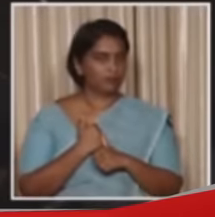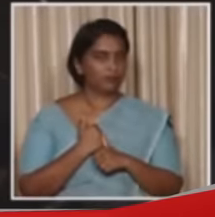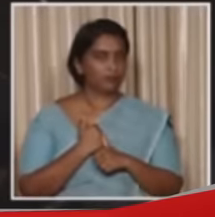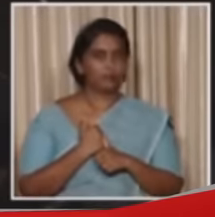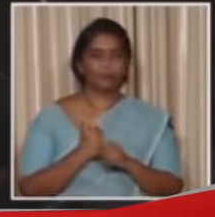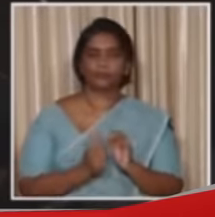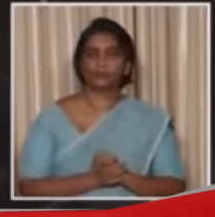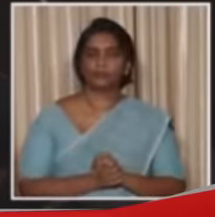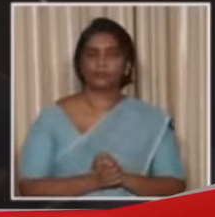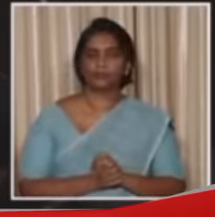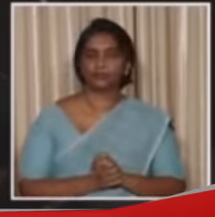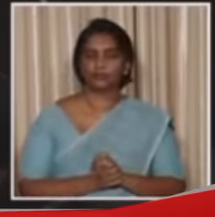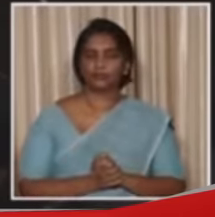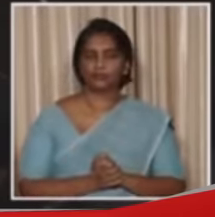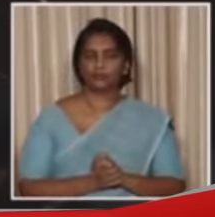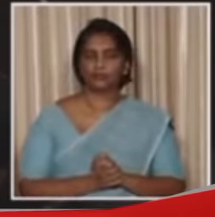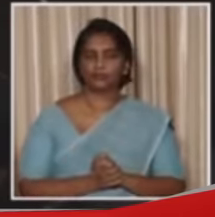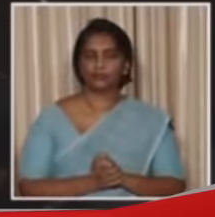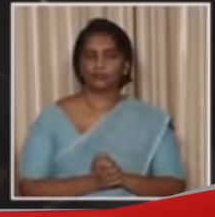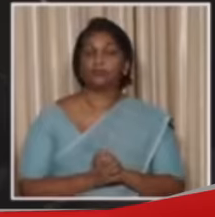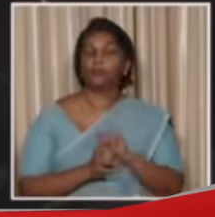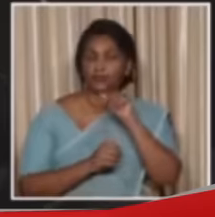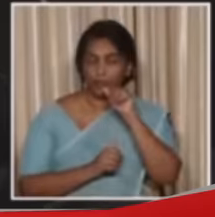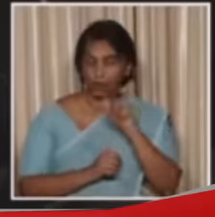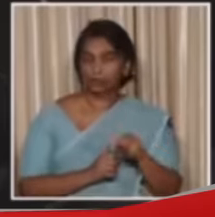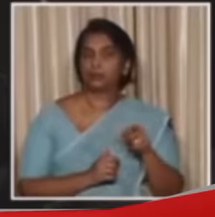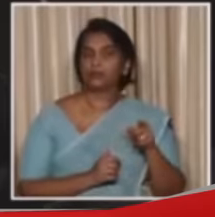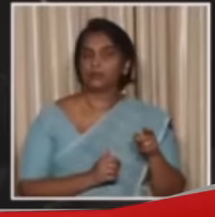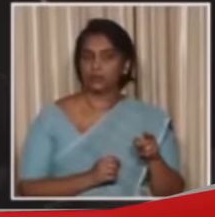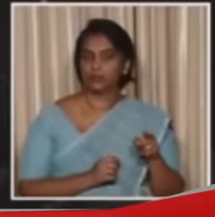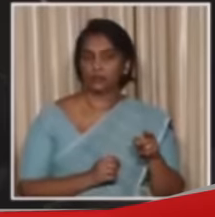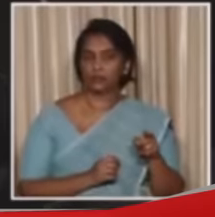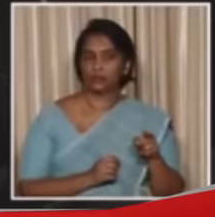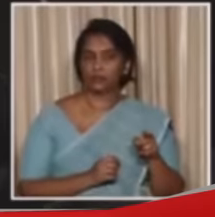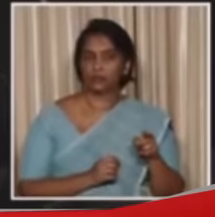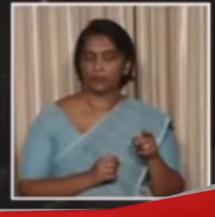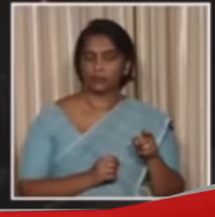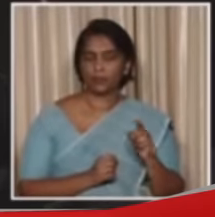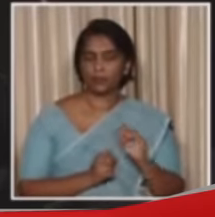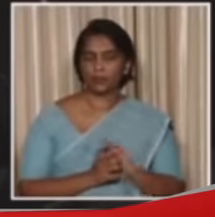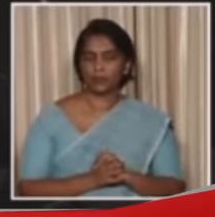parliament, but as a support of the government, not of the parliament as a whole.